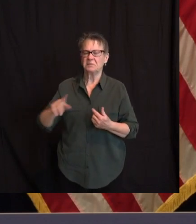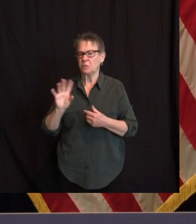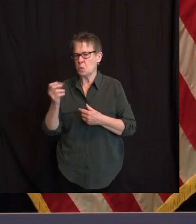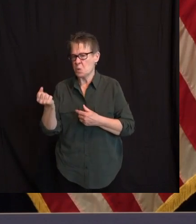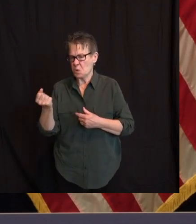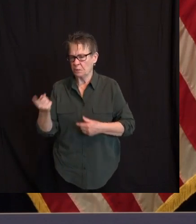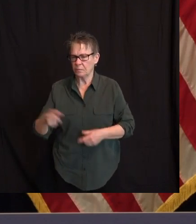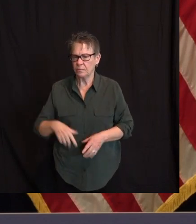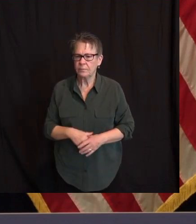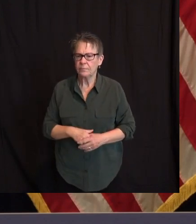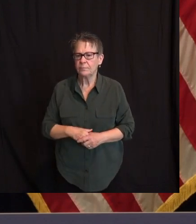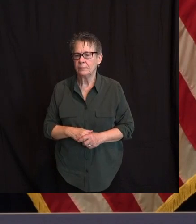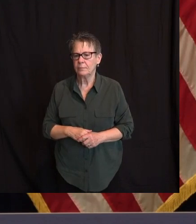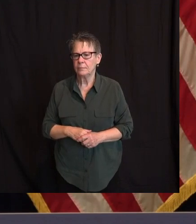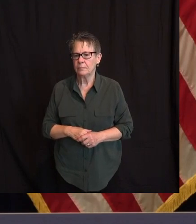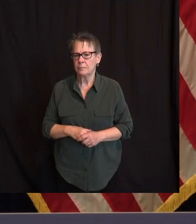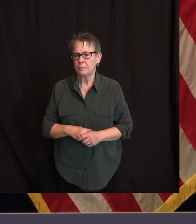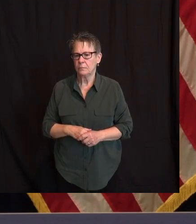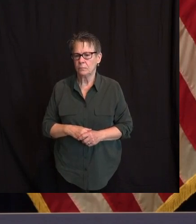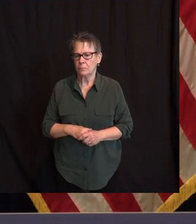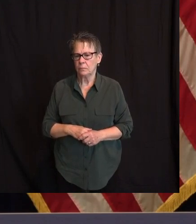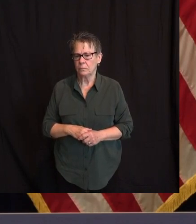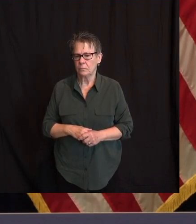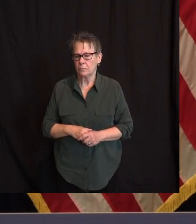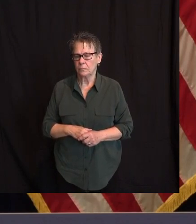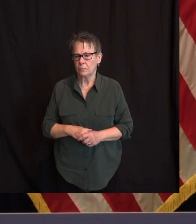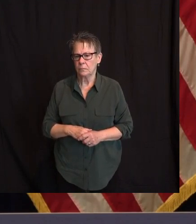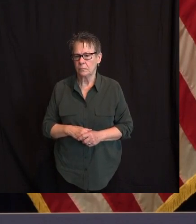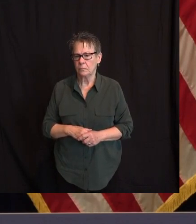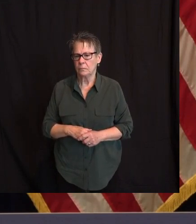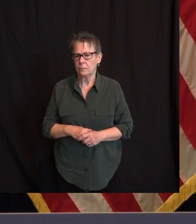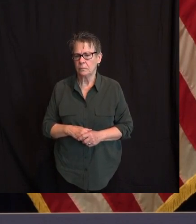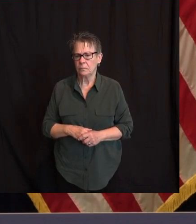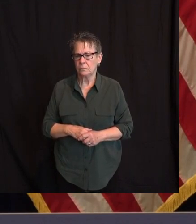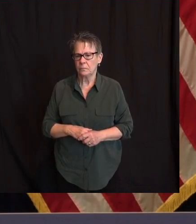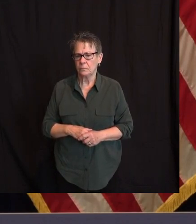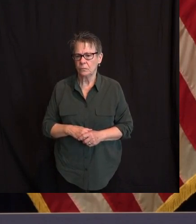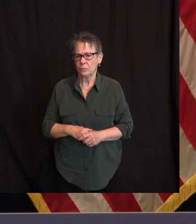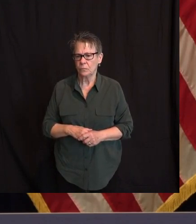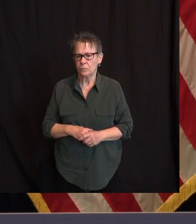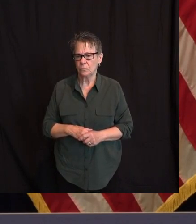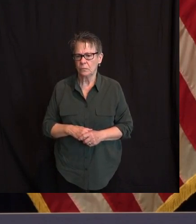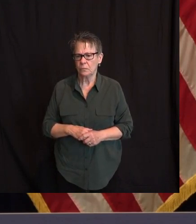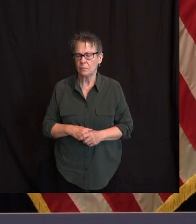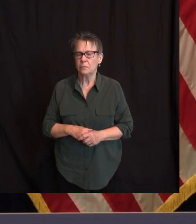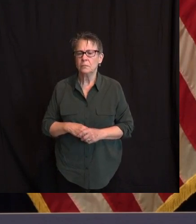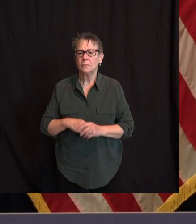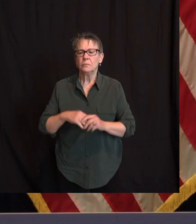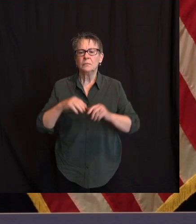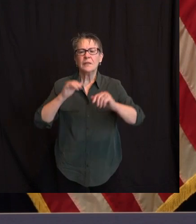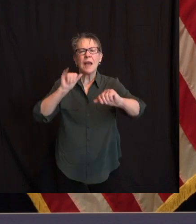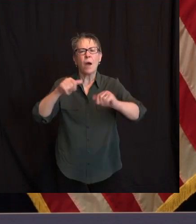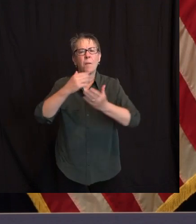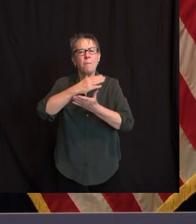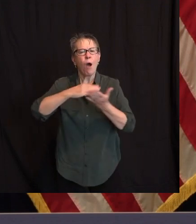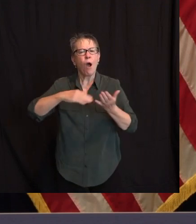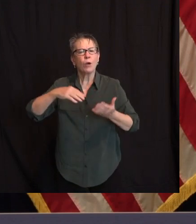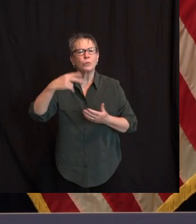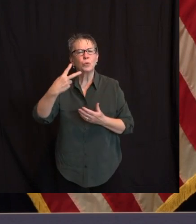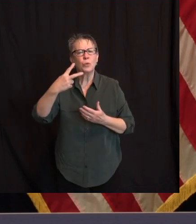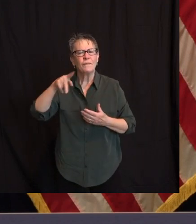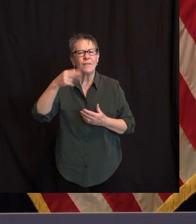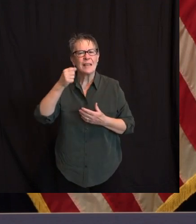help states update their infrastructure for processing unemployment claims. Has New Jersey received any of this money? And if so, what has it